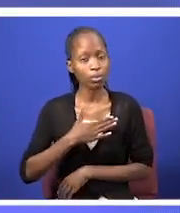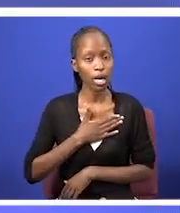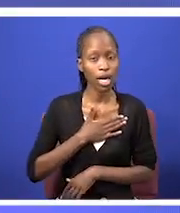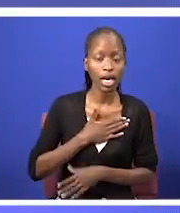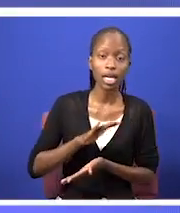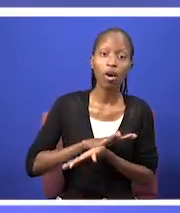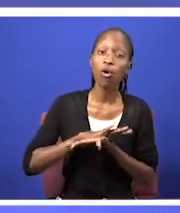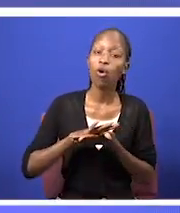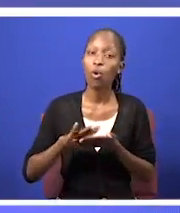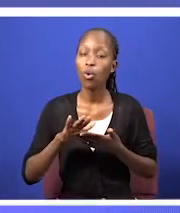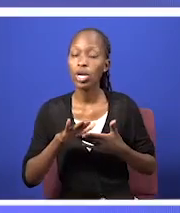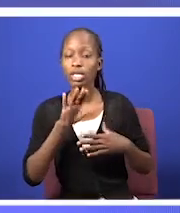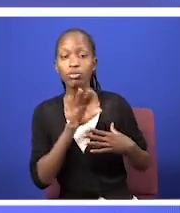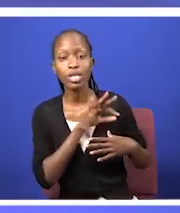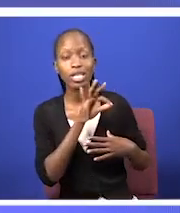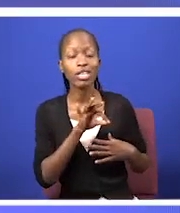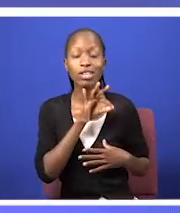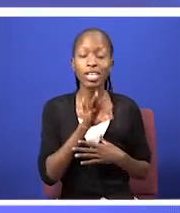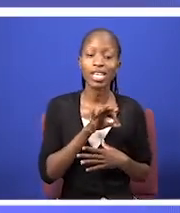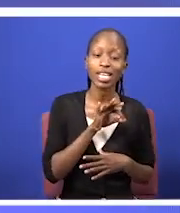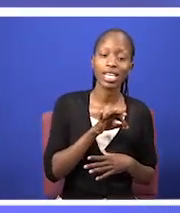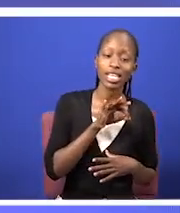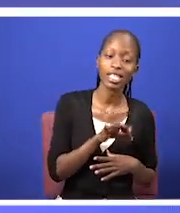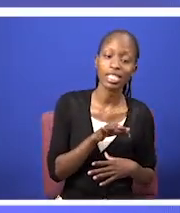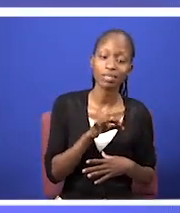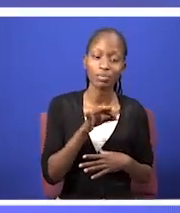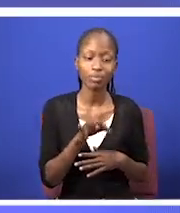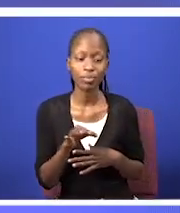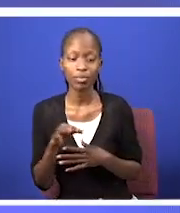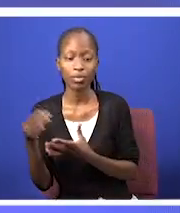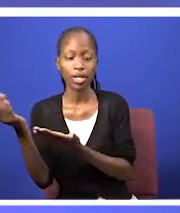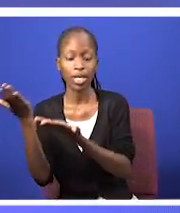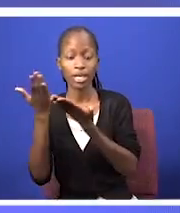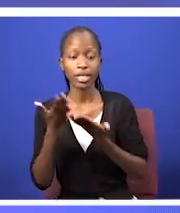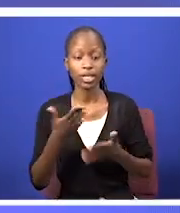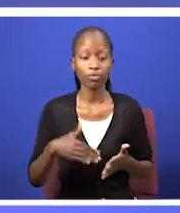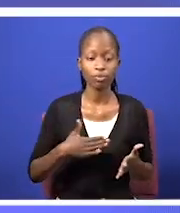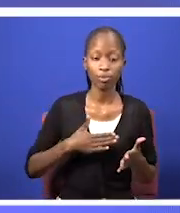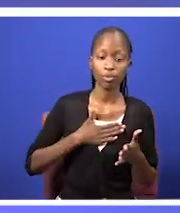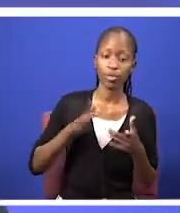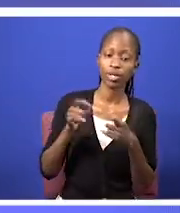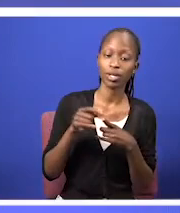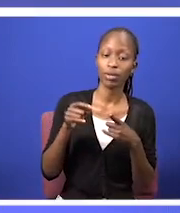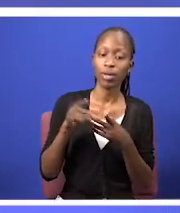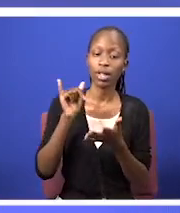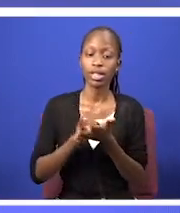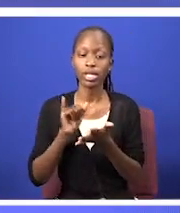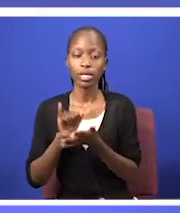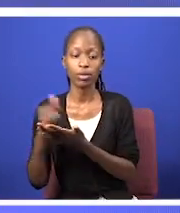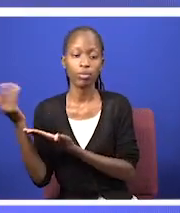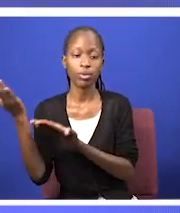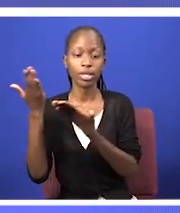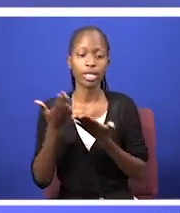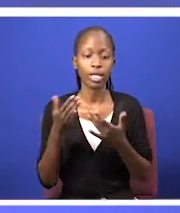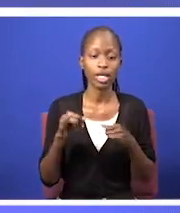my heart. Holy Spirit, Holy Spirit, yeah. Give me the word that will